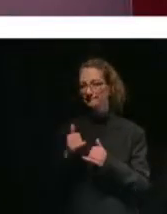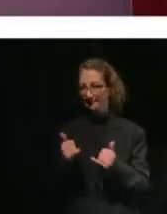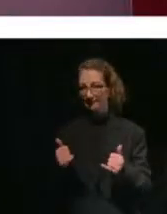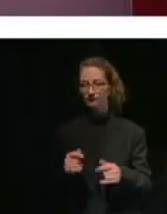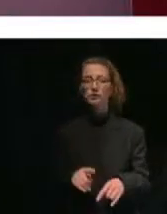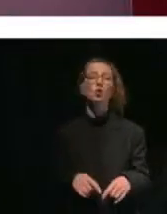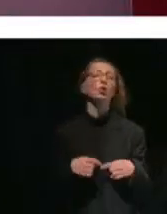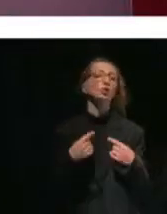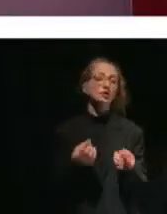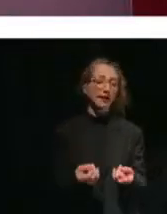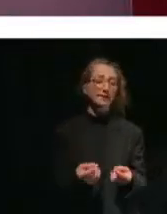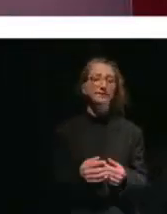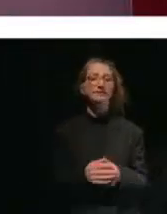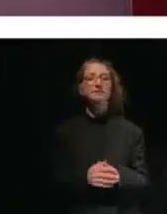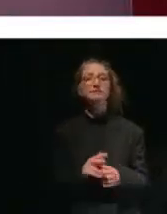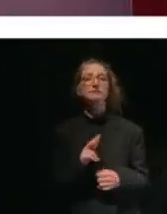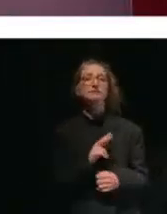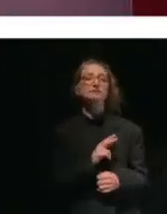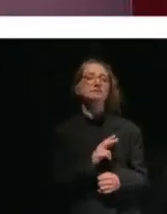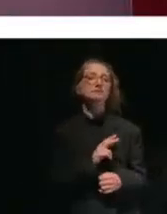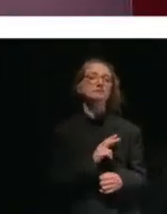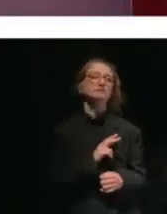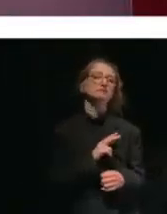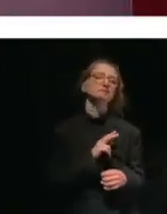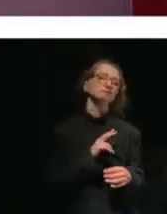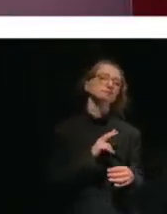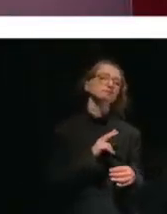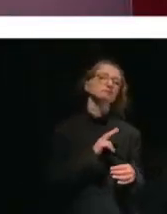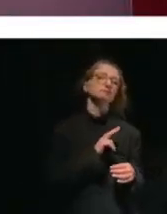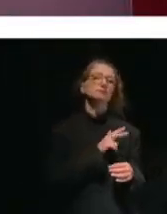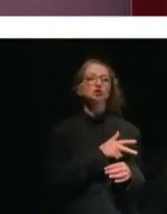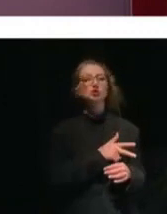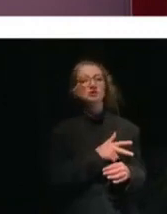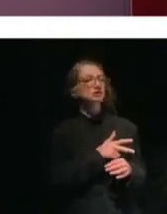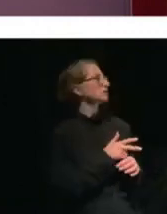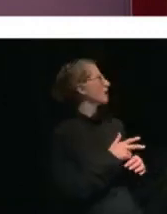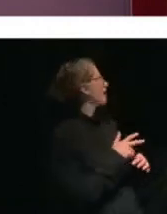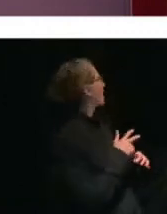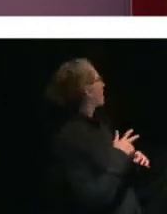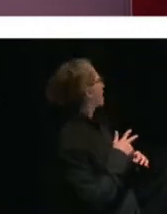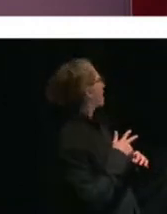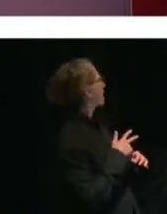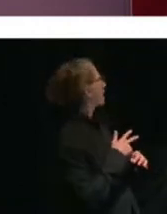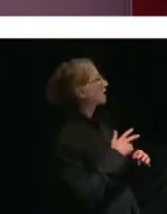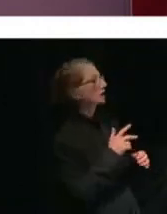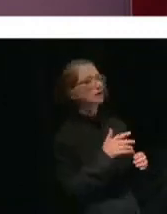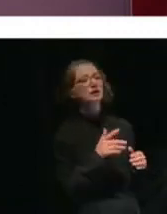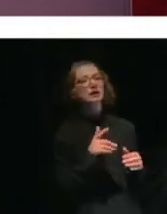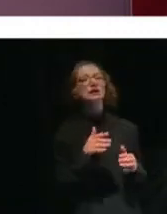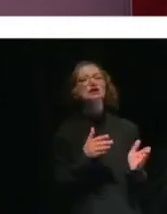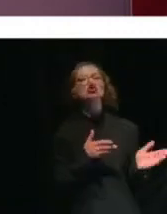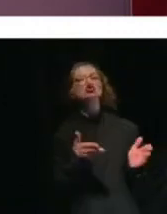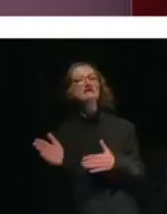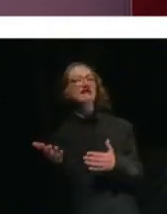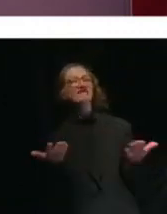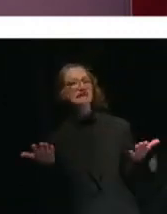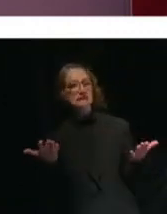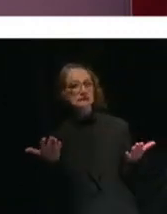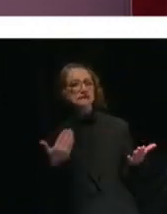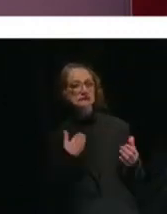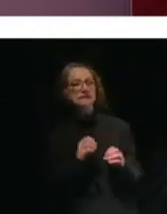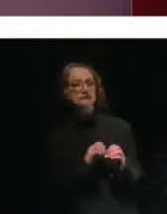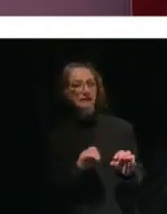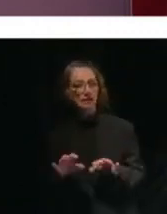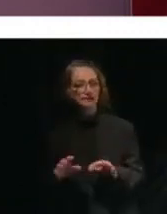exploratorially into the difficult social situation of those questioned, talk about a subjective feeling